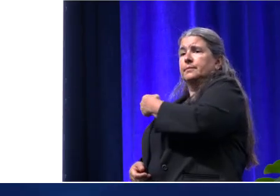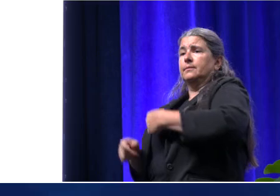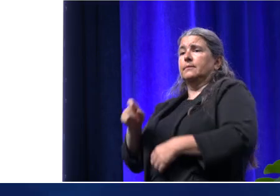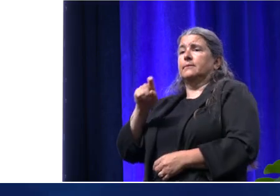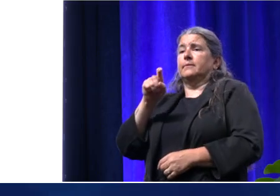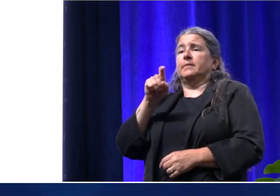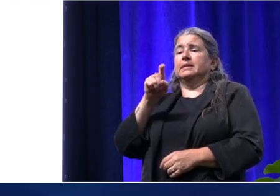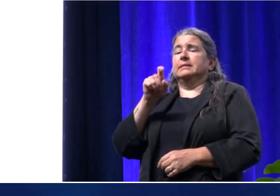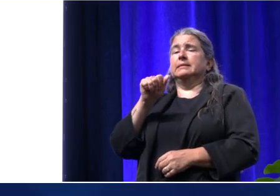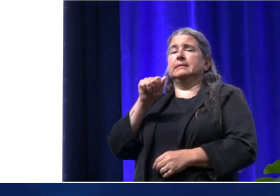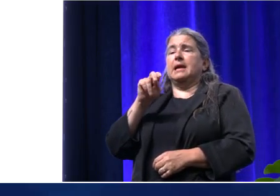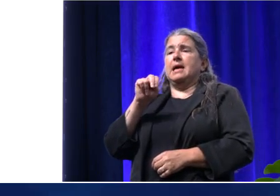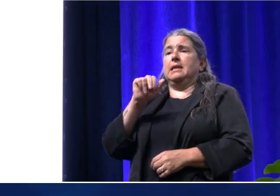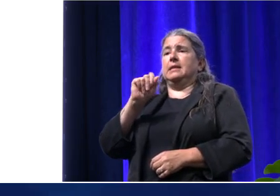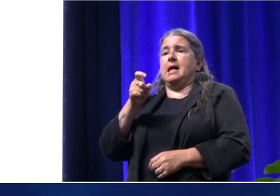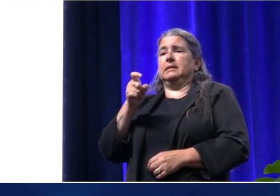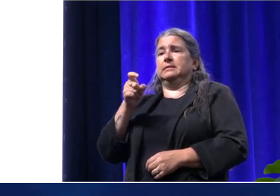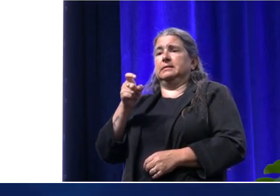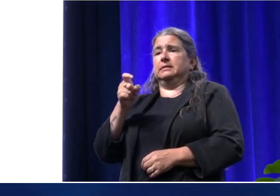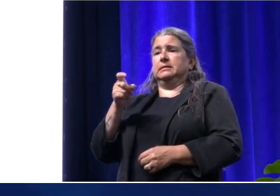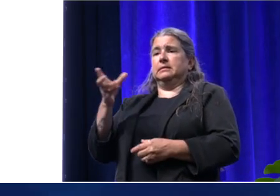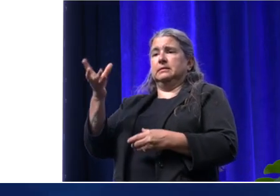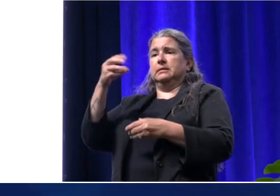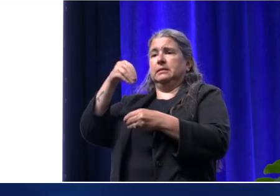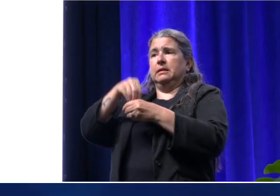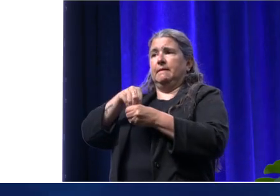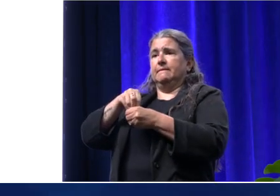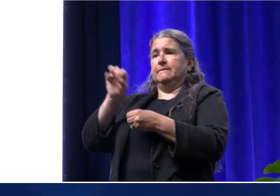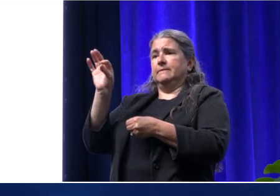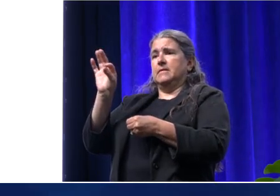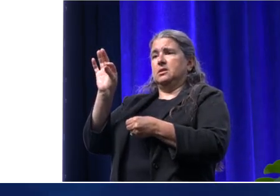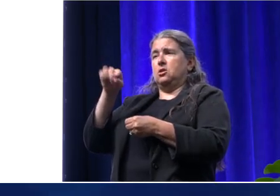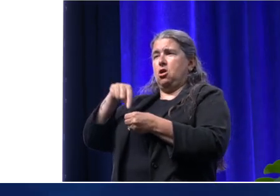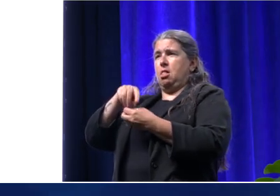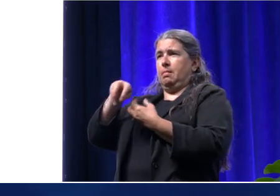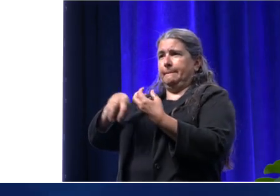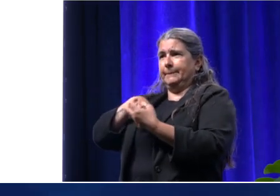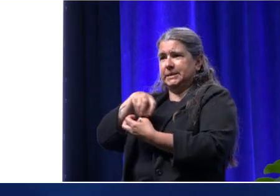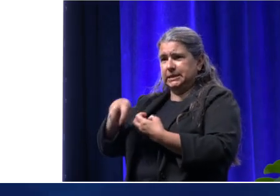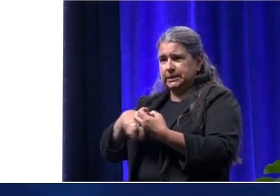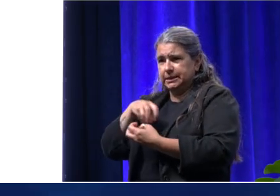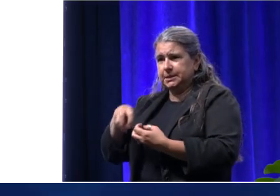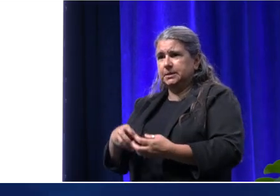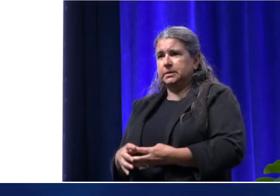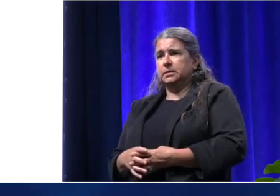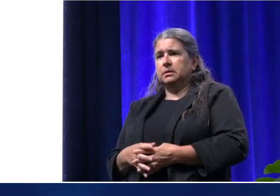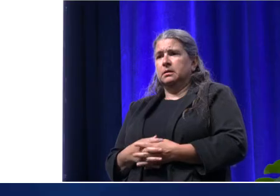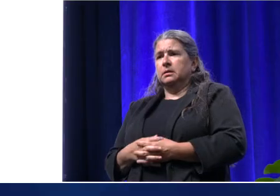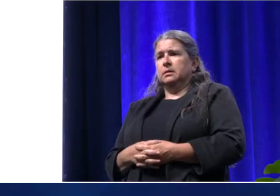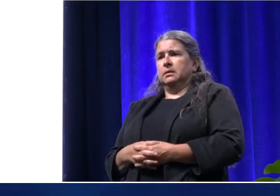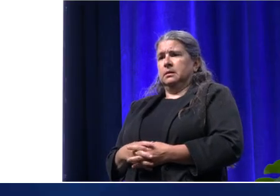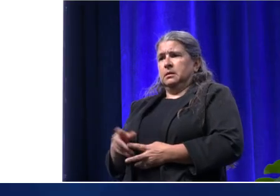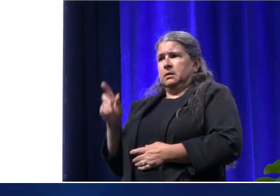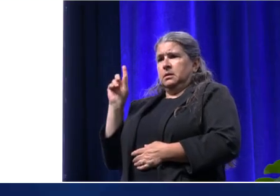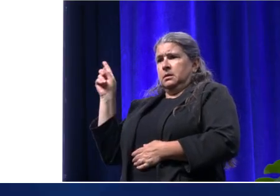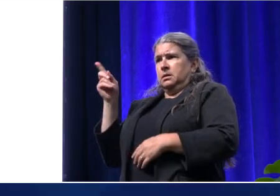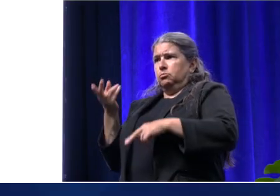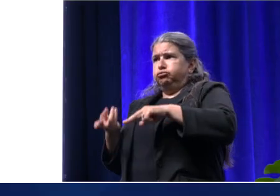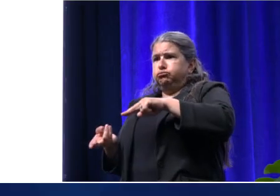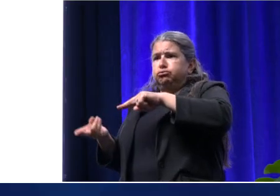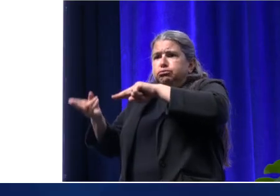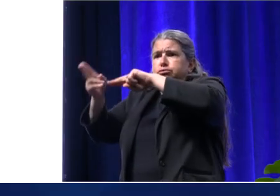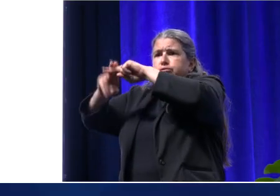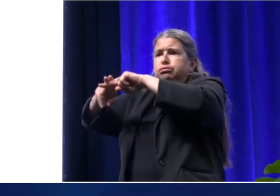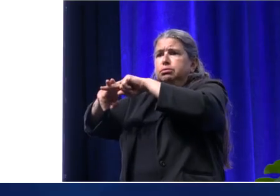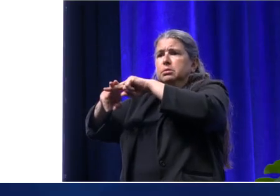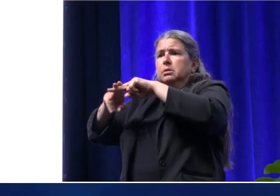it. The quality of counterfeits in the United States has increased dramatically, at least in terms of the visual ability to